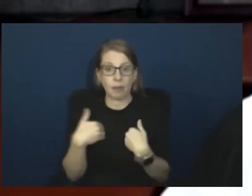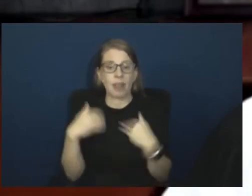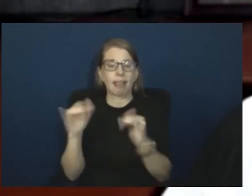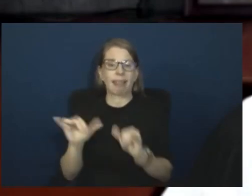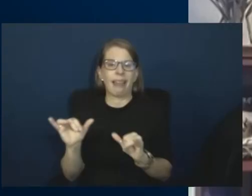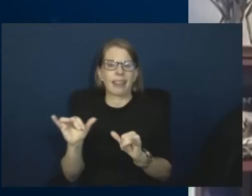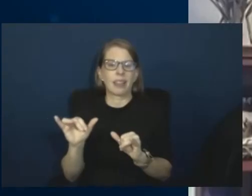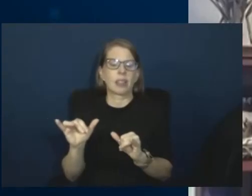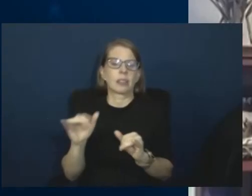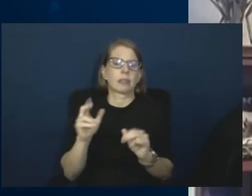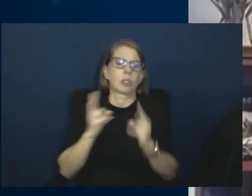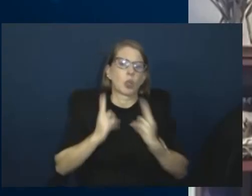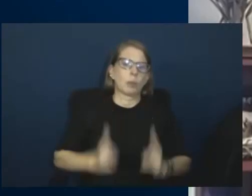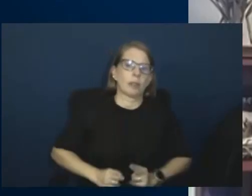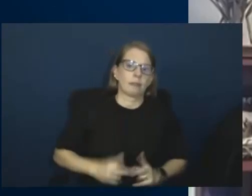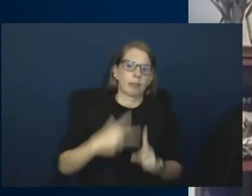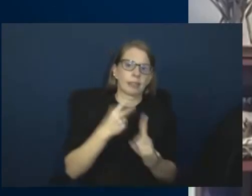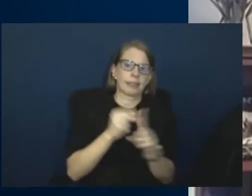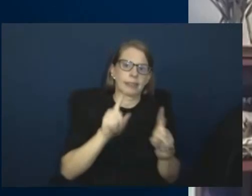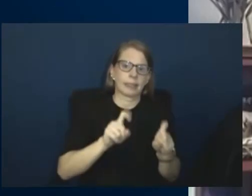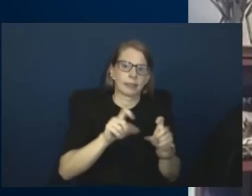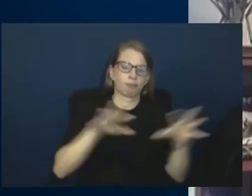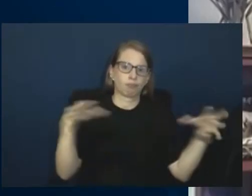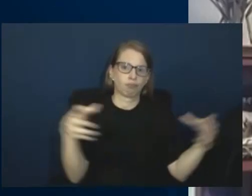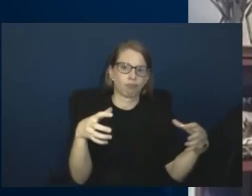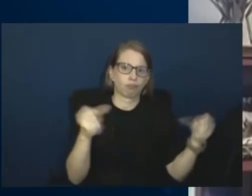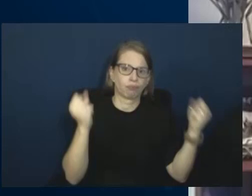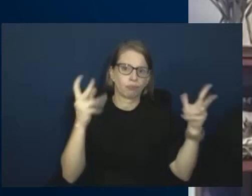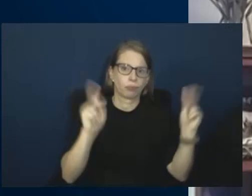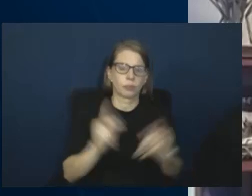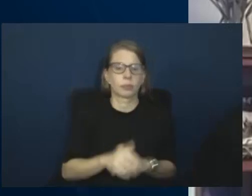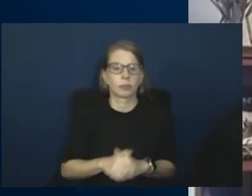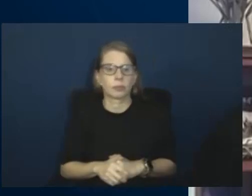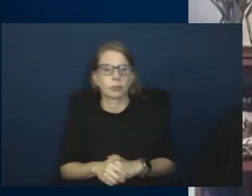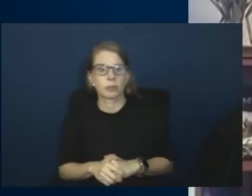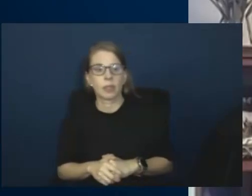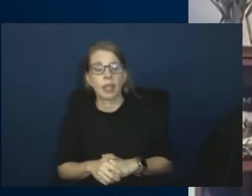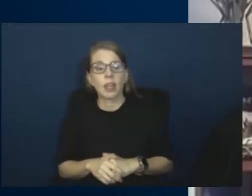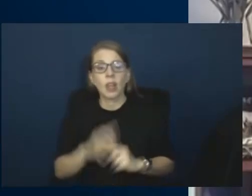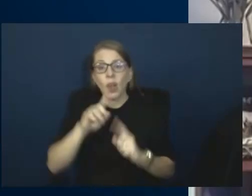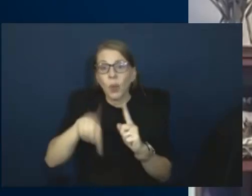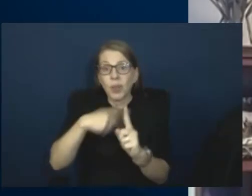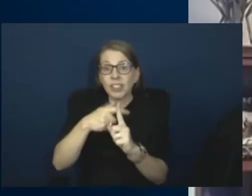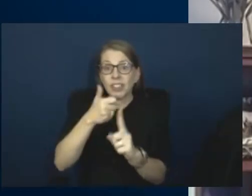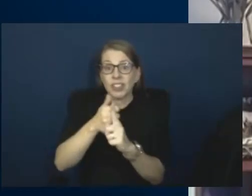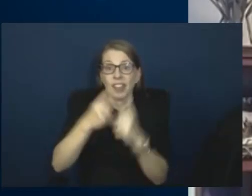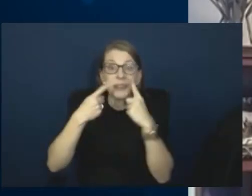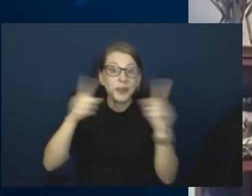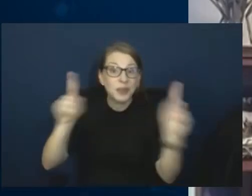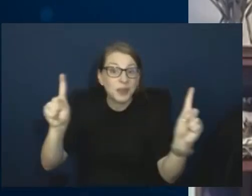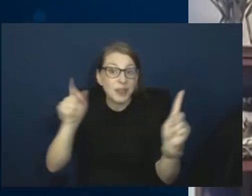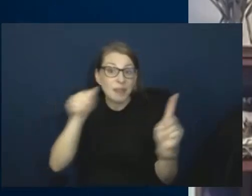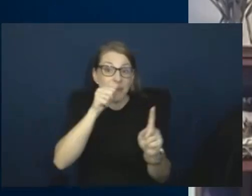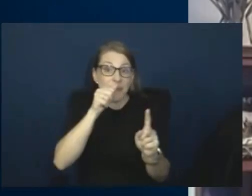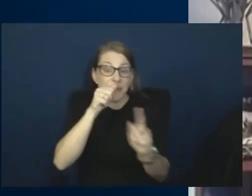are. When you can share those secret details, will you promise to come back on our show?